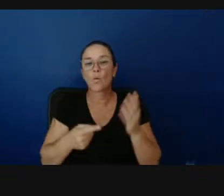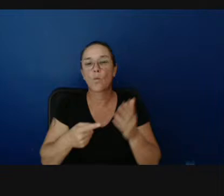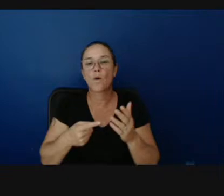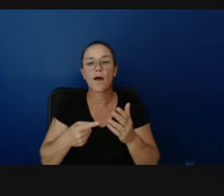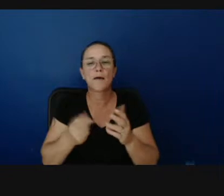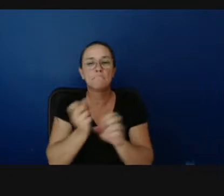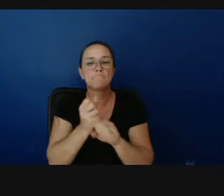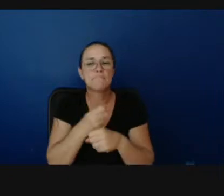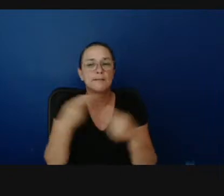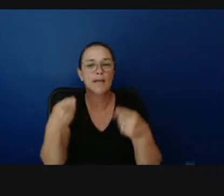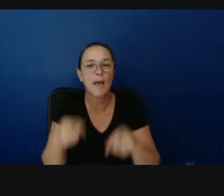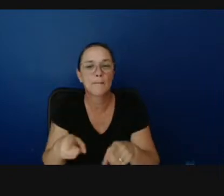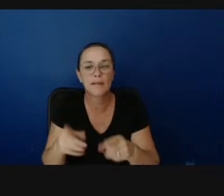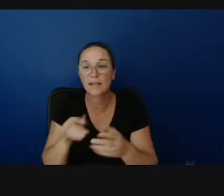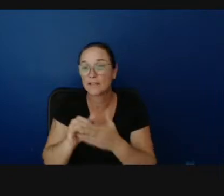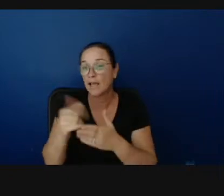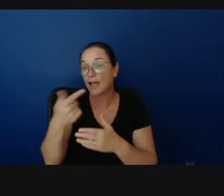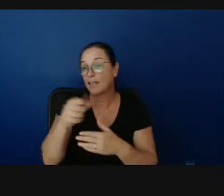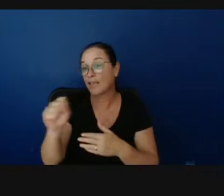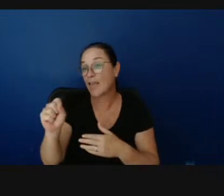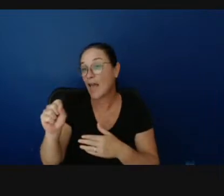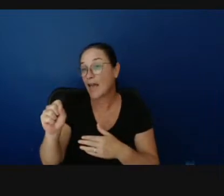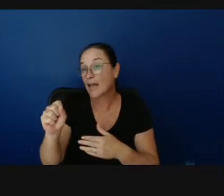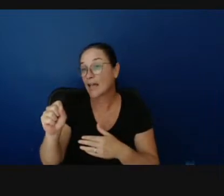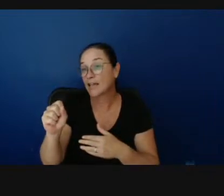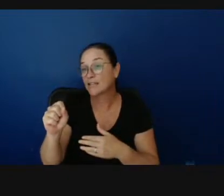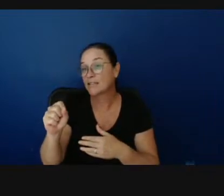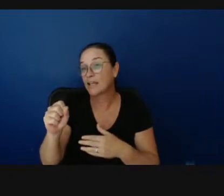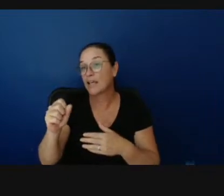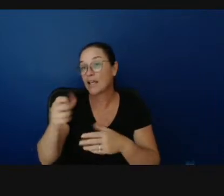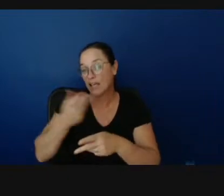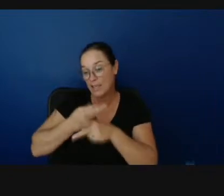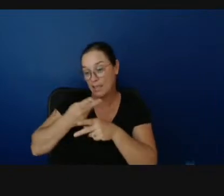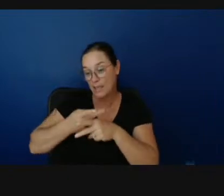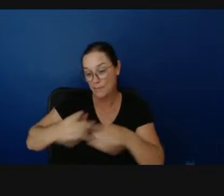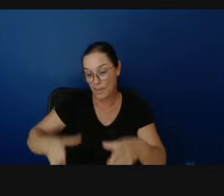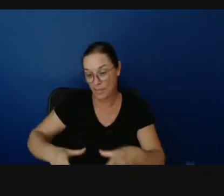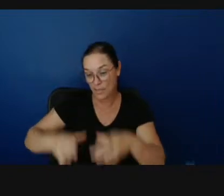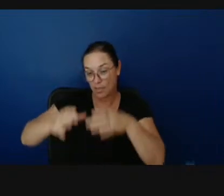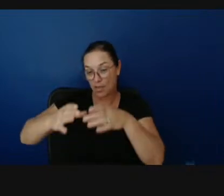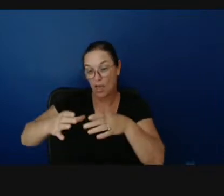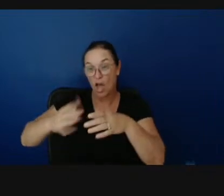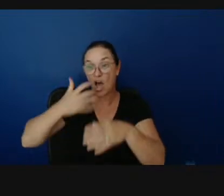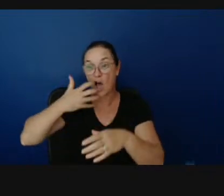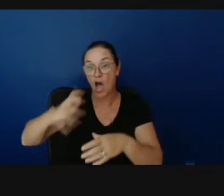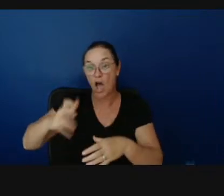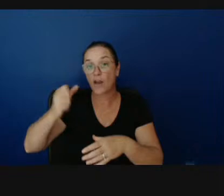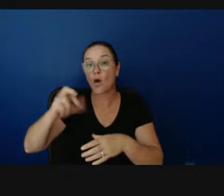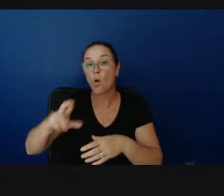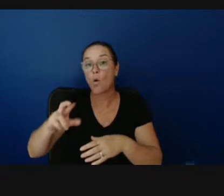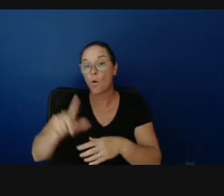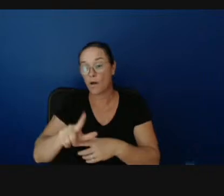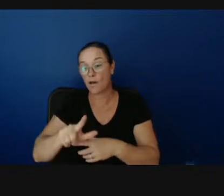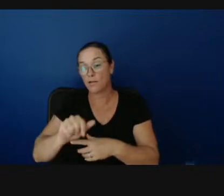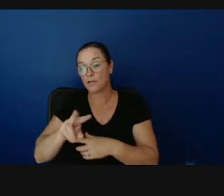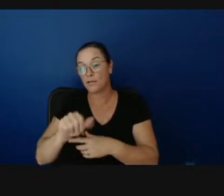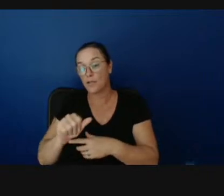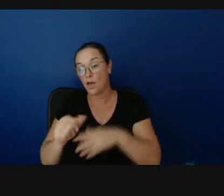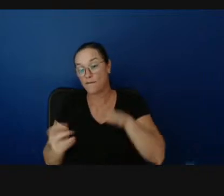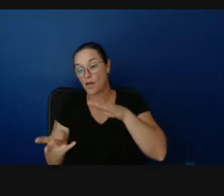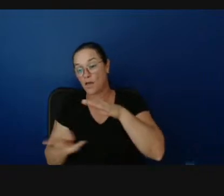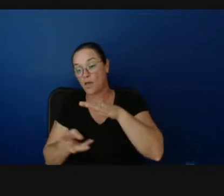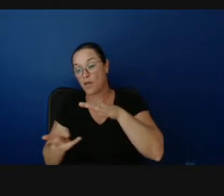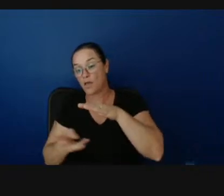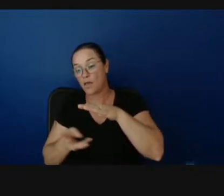that more the gas keeping the chimney hot, or the lava below reflecting